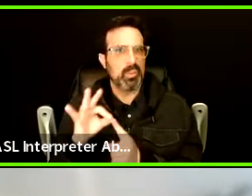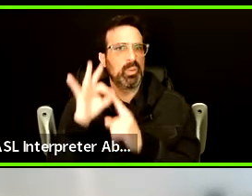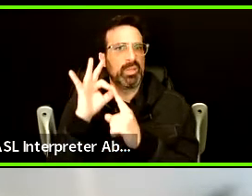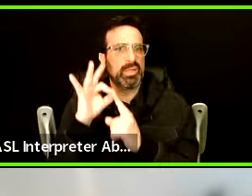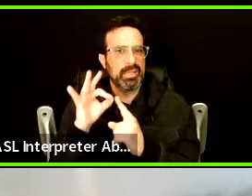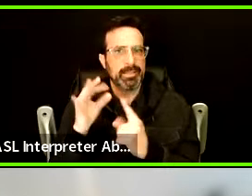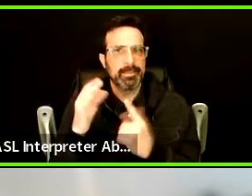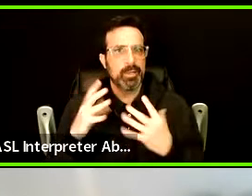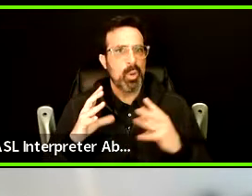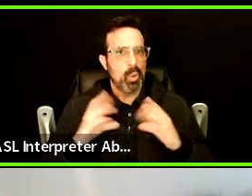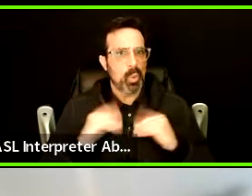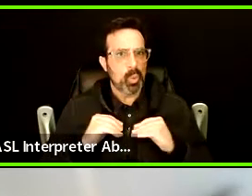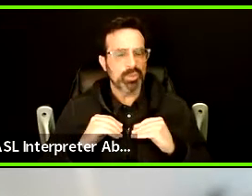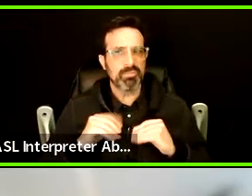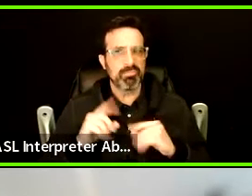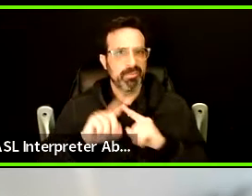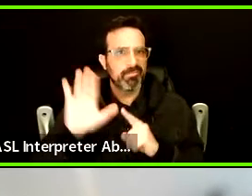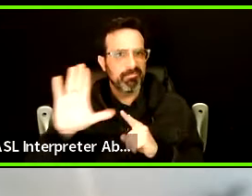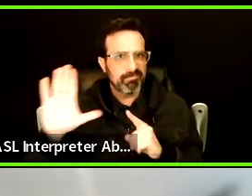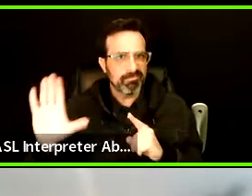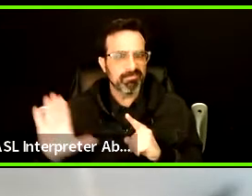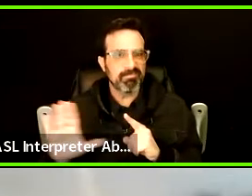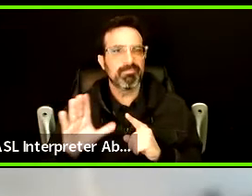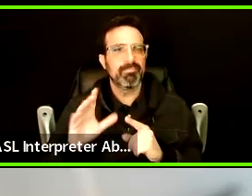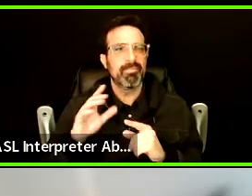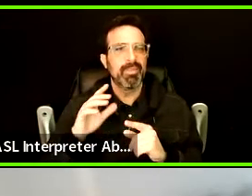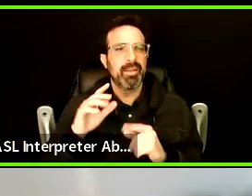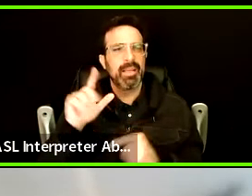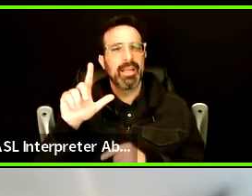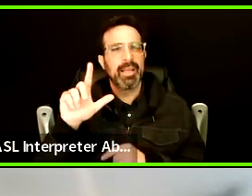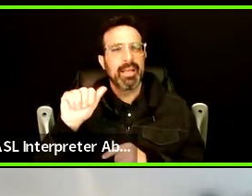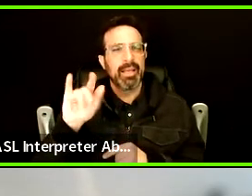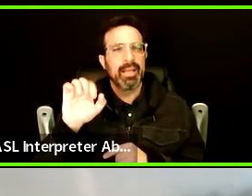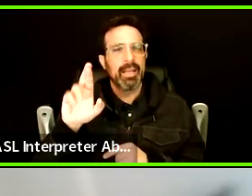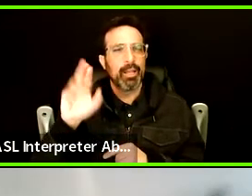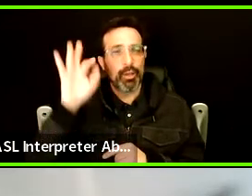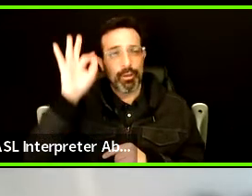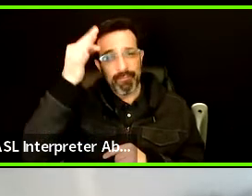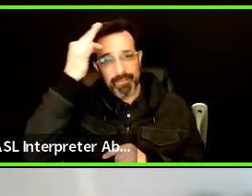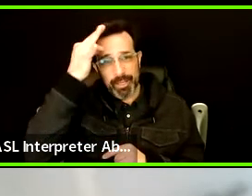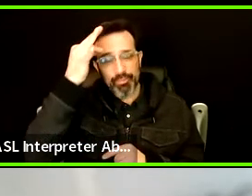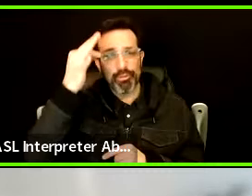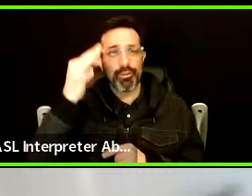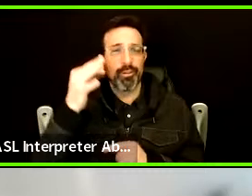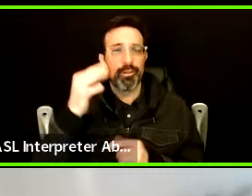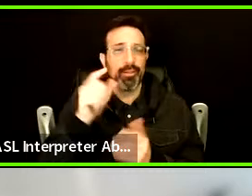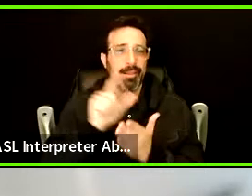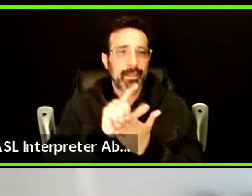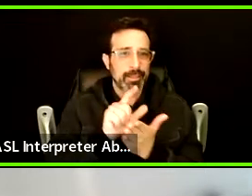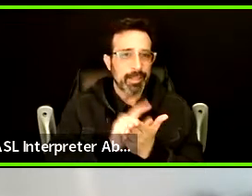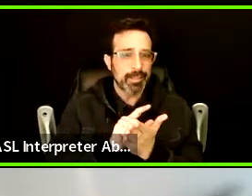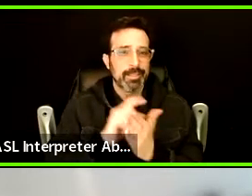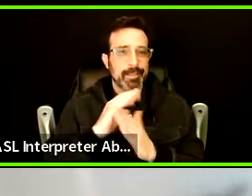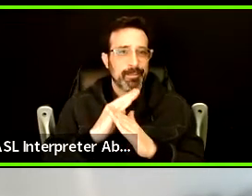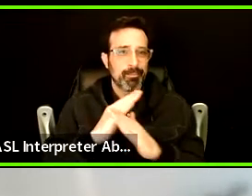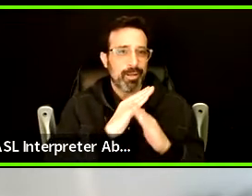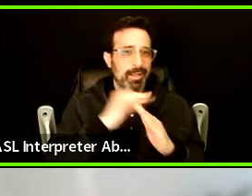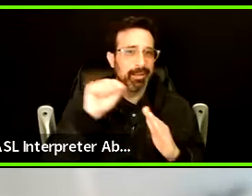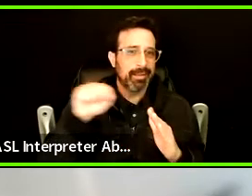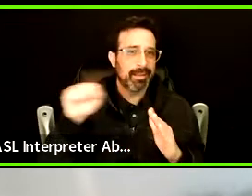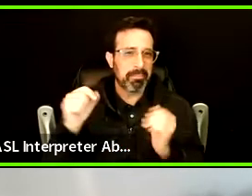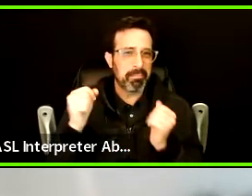set of ownership patterns as well as kind of layers of federal legislation that govern it. Correct.